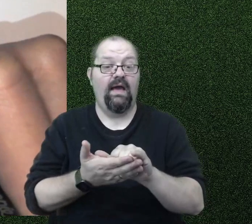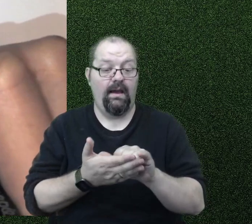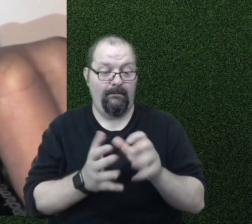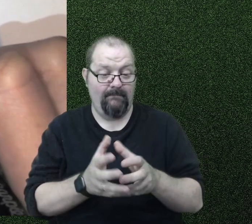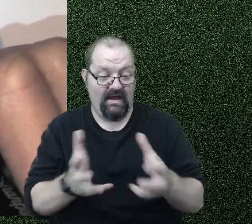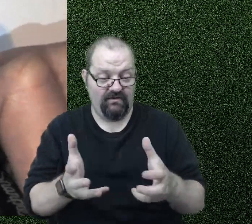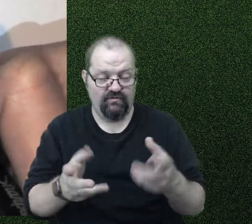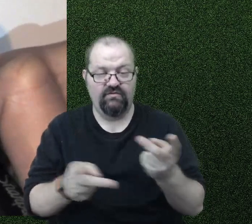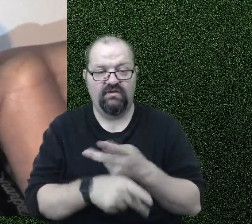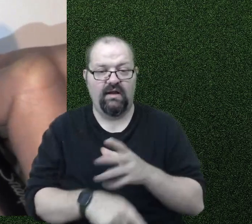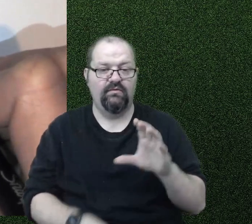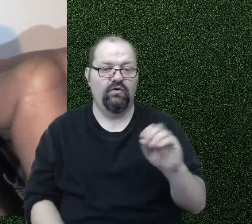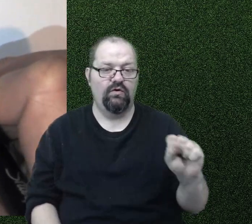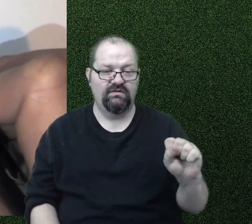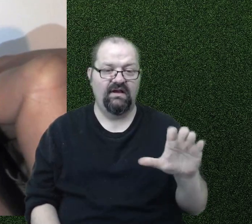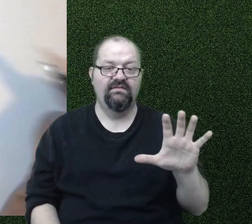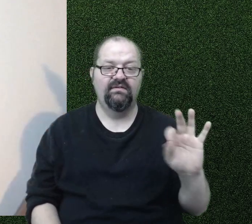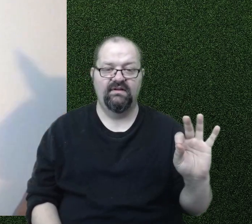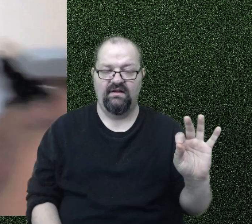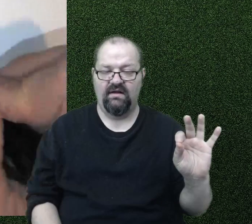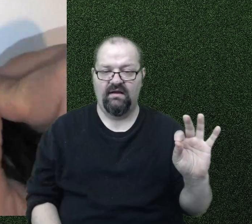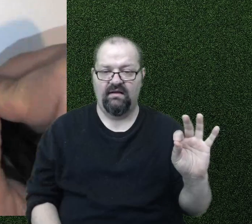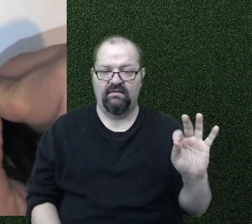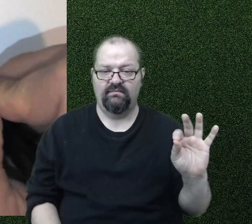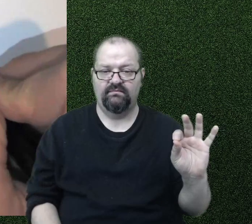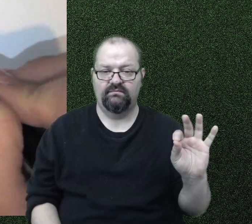magnitude times cosine of 59.